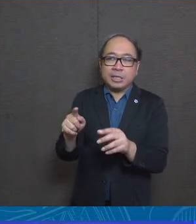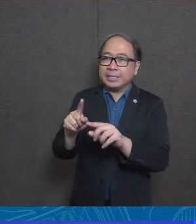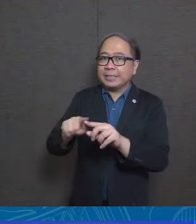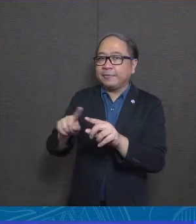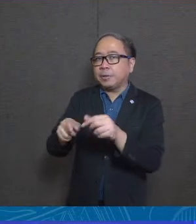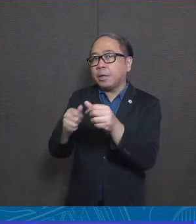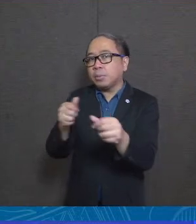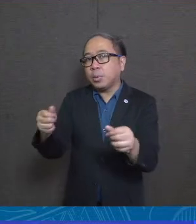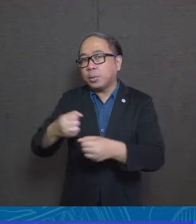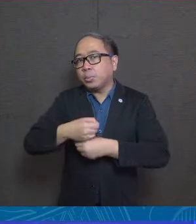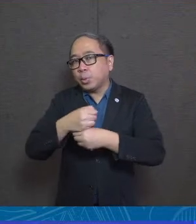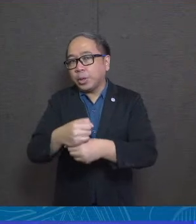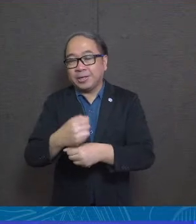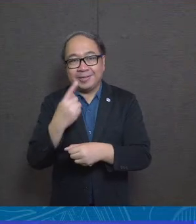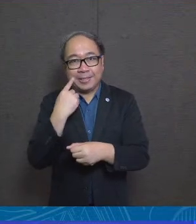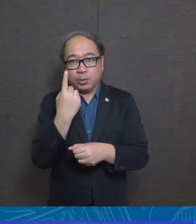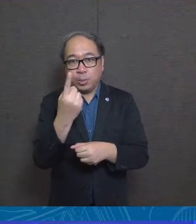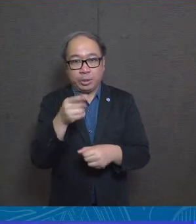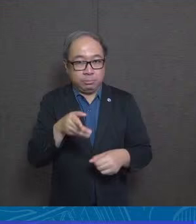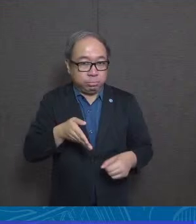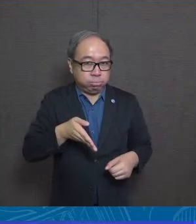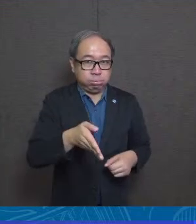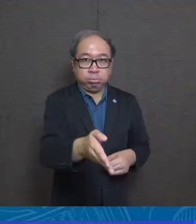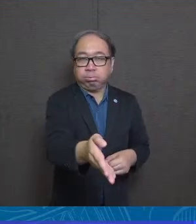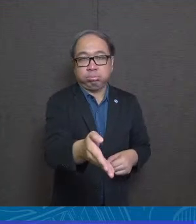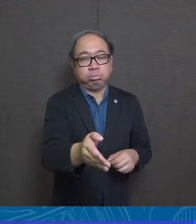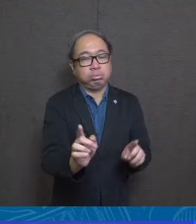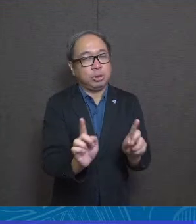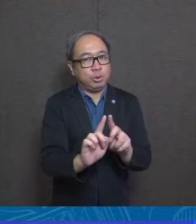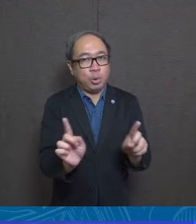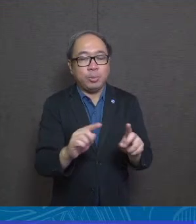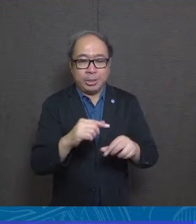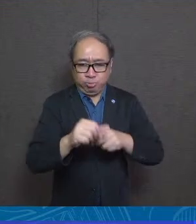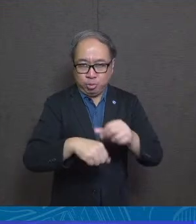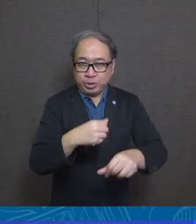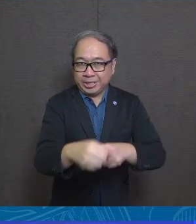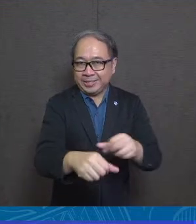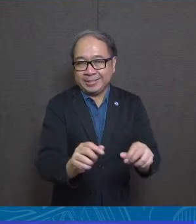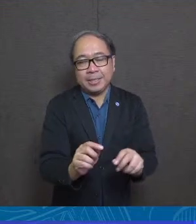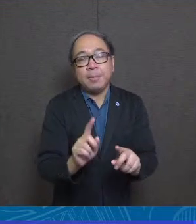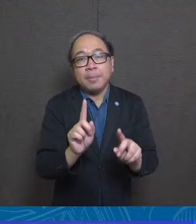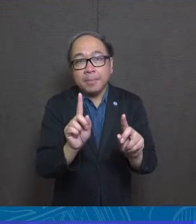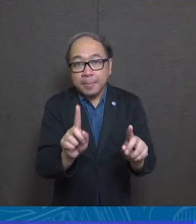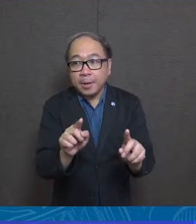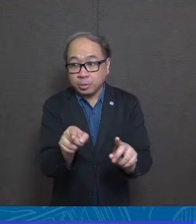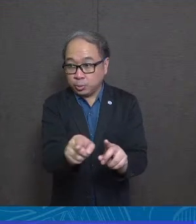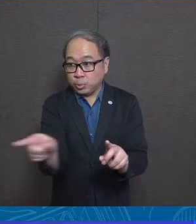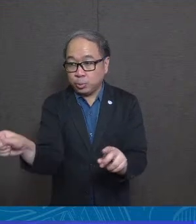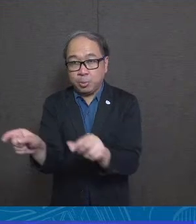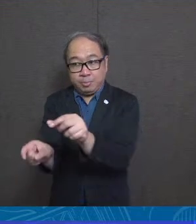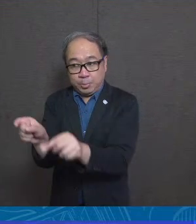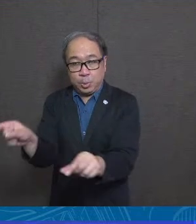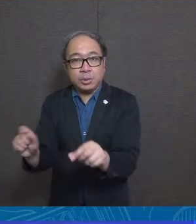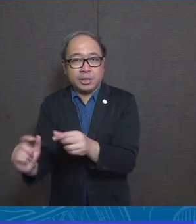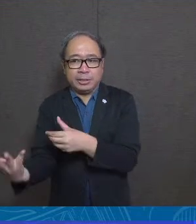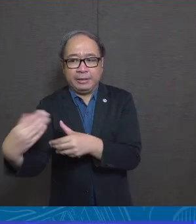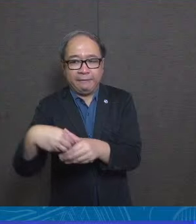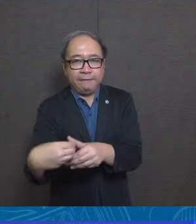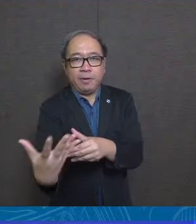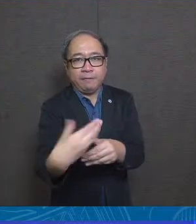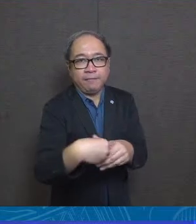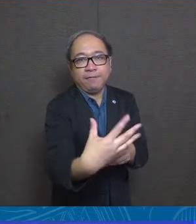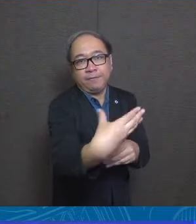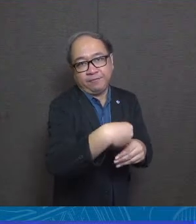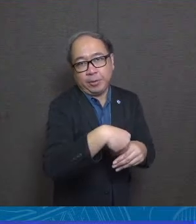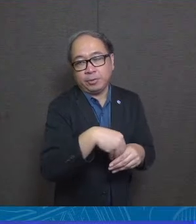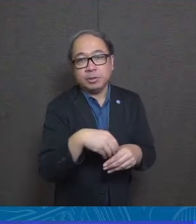It's not a one-way path. It's for the citizens also to contribute in the process. It can be through